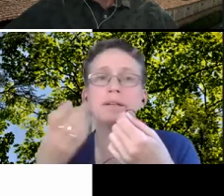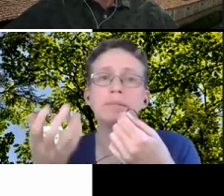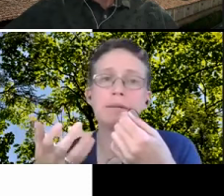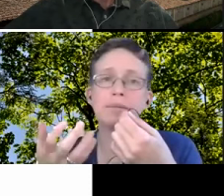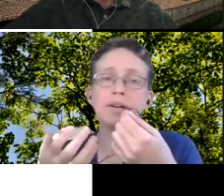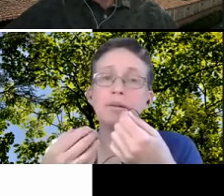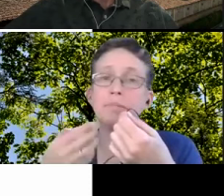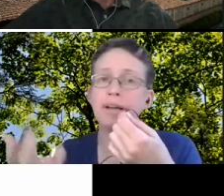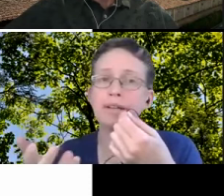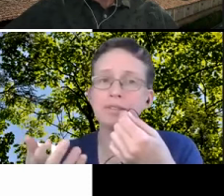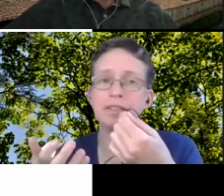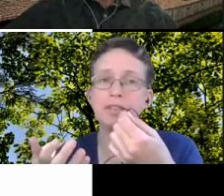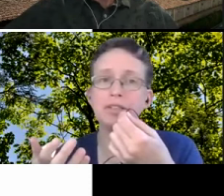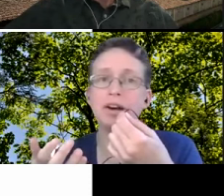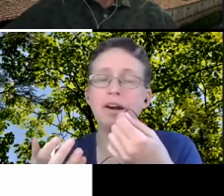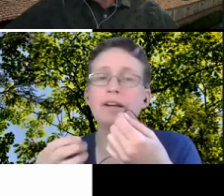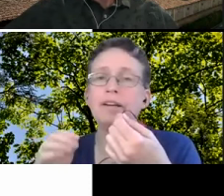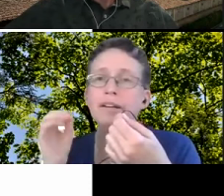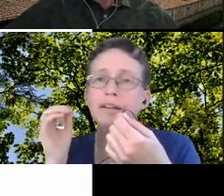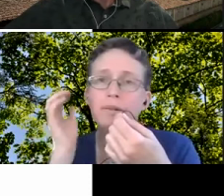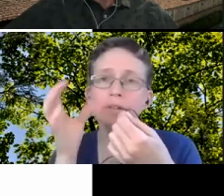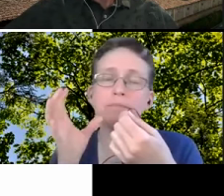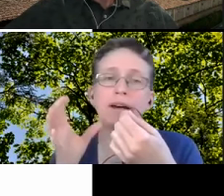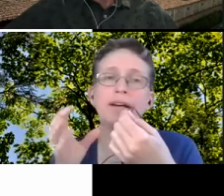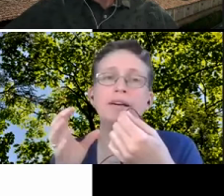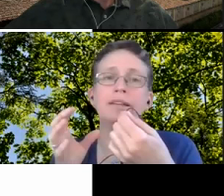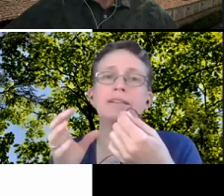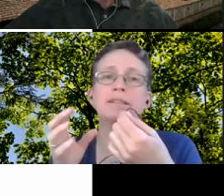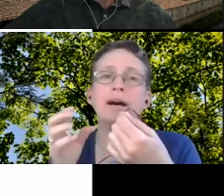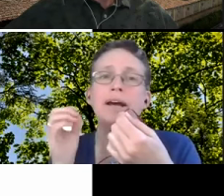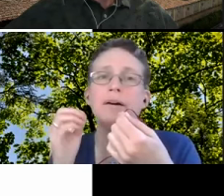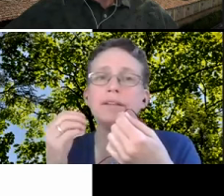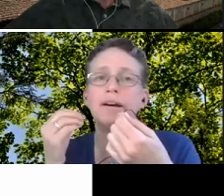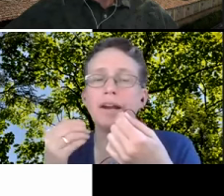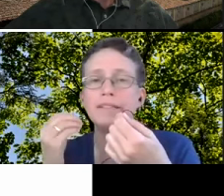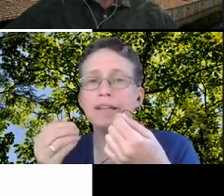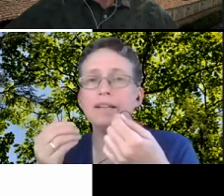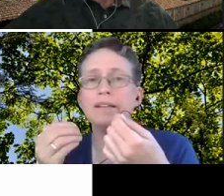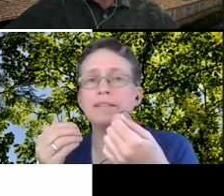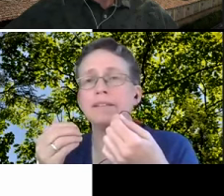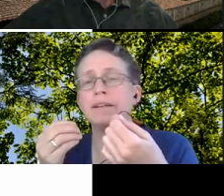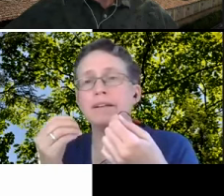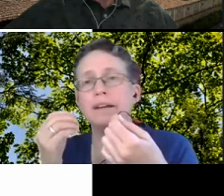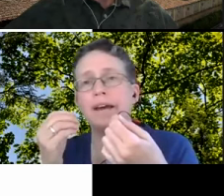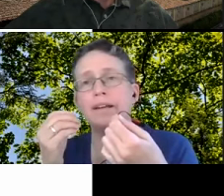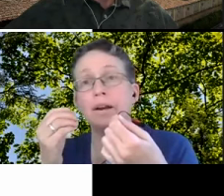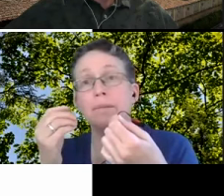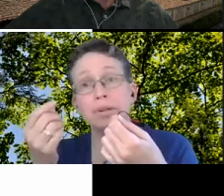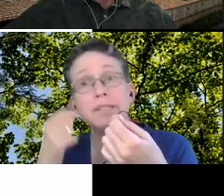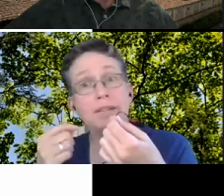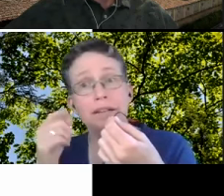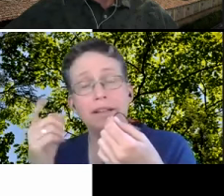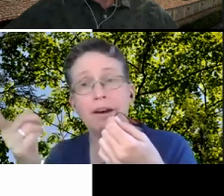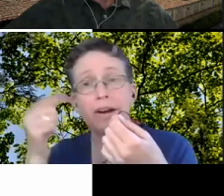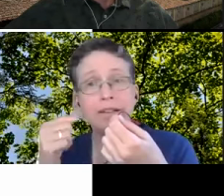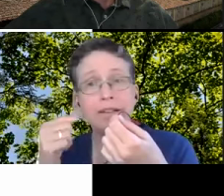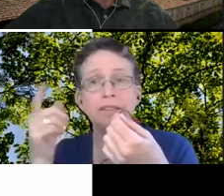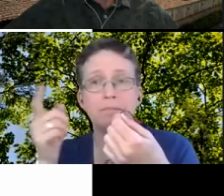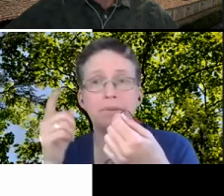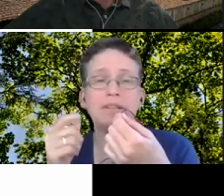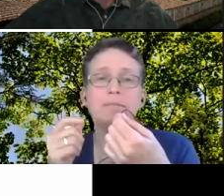police on a Black birder who merely asked her to leash her dog kind of threw a spotlight on this, about how our identities and how